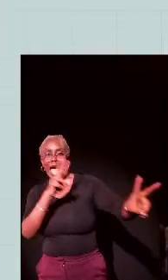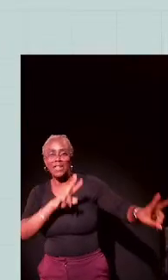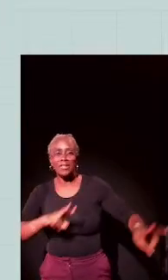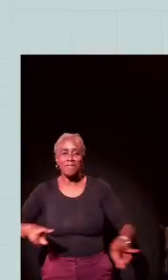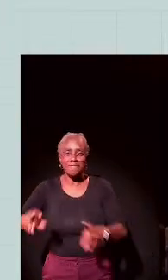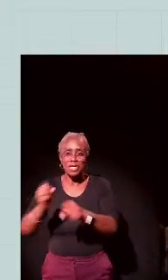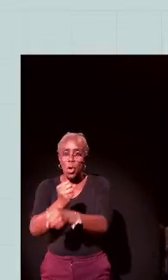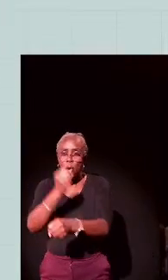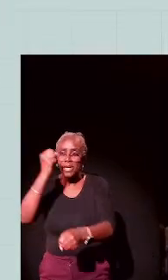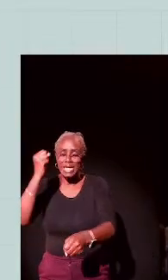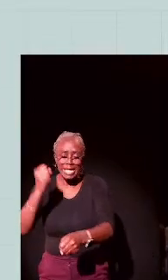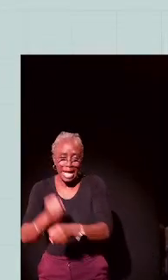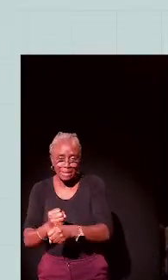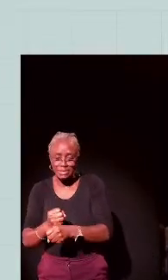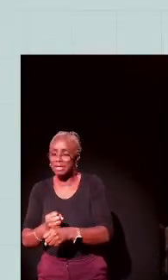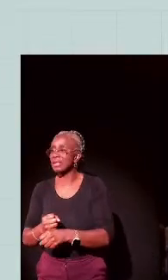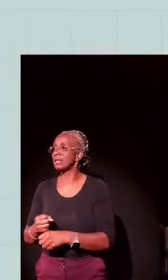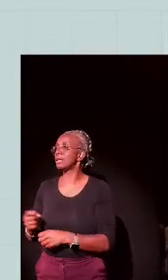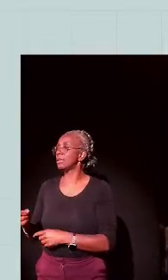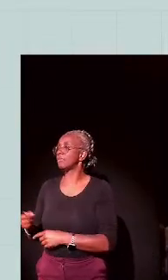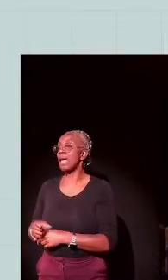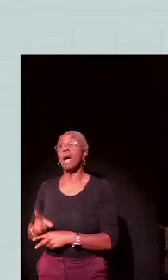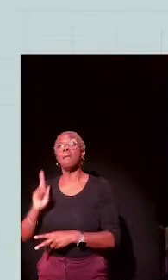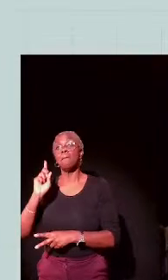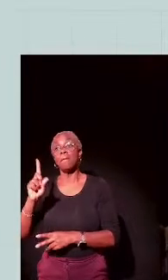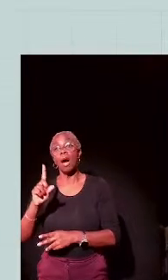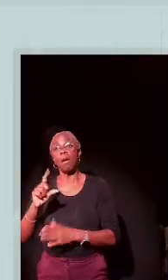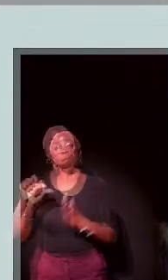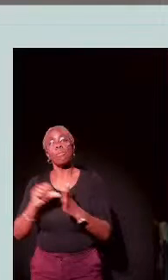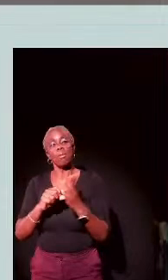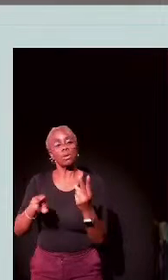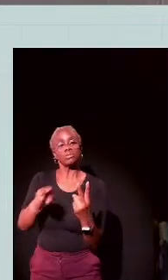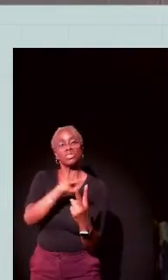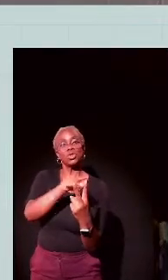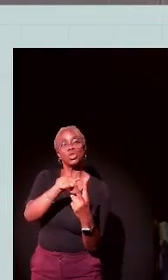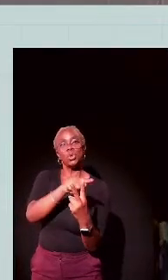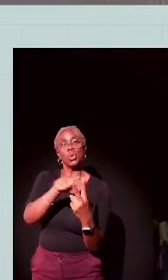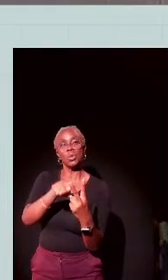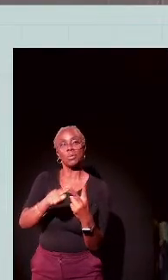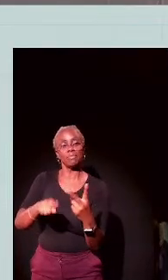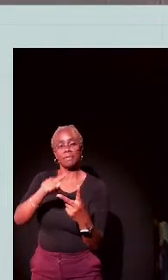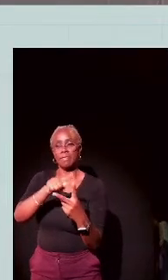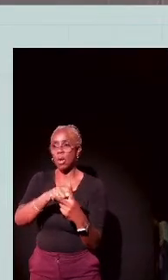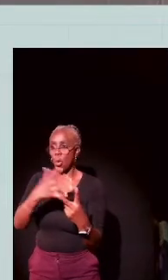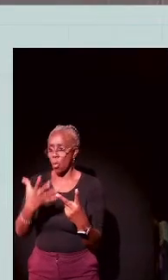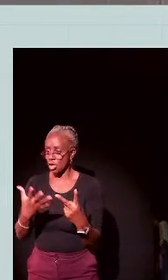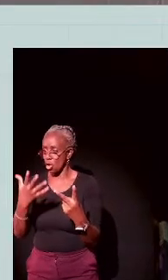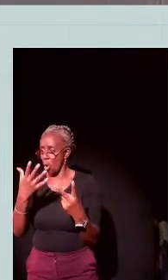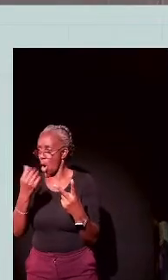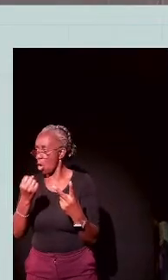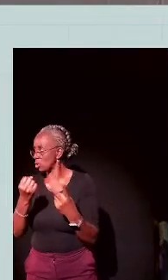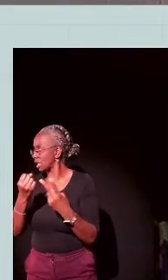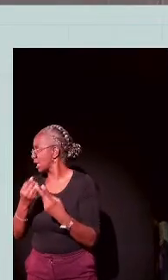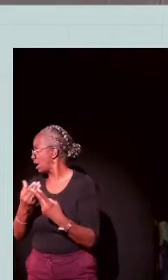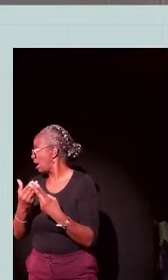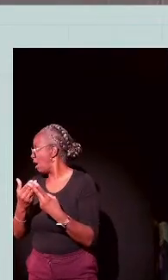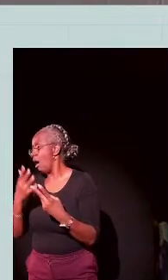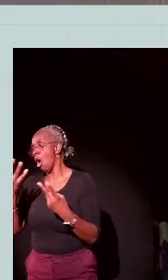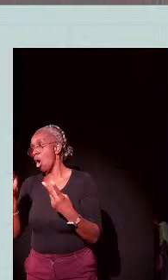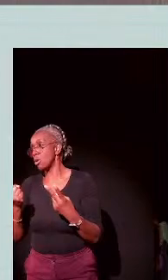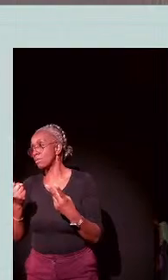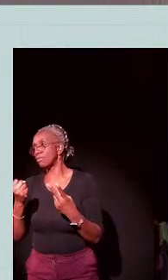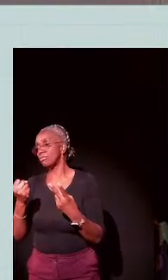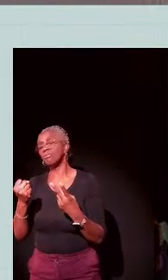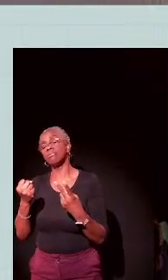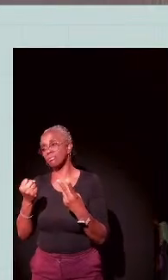it. And we realized two problems. One is that when you're holding something in the air, or if you're kind of